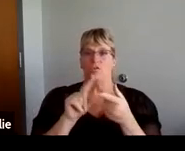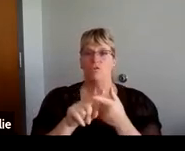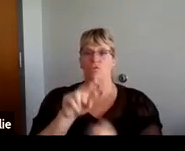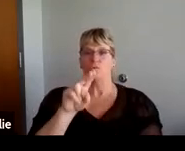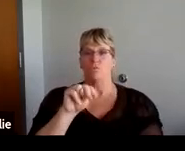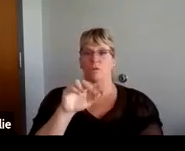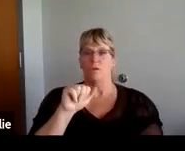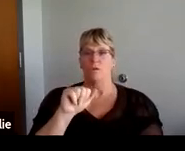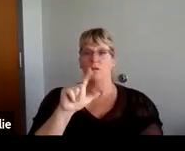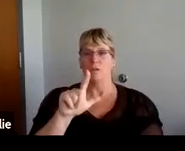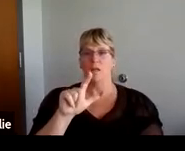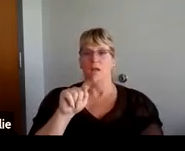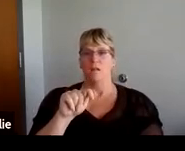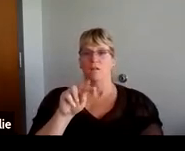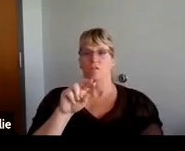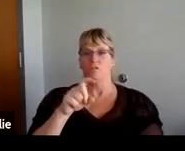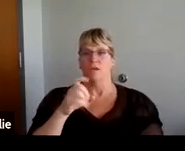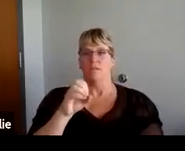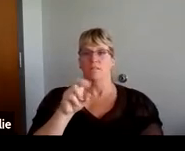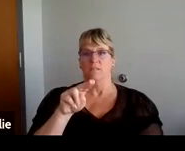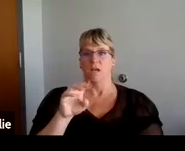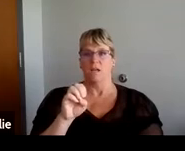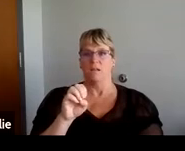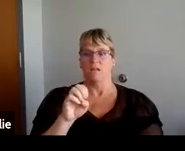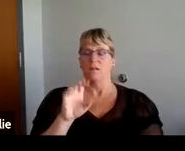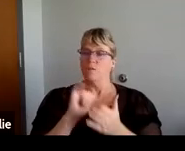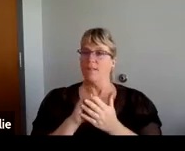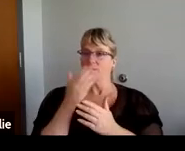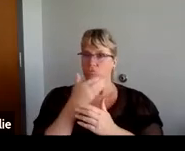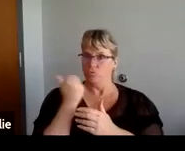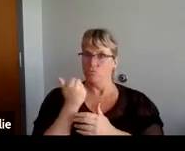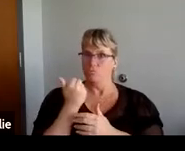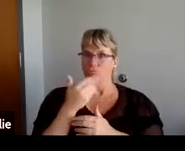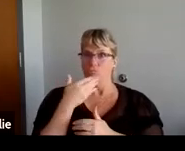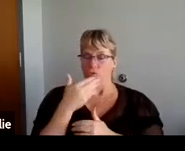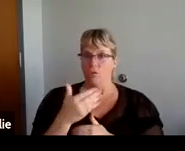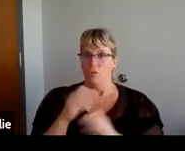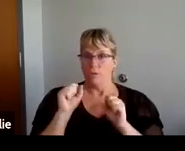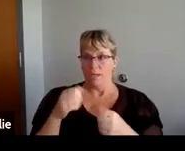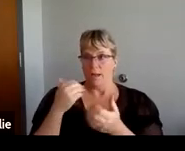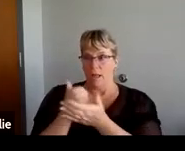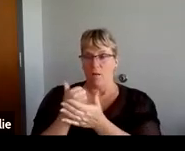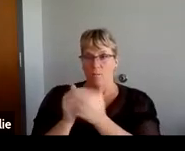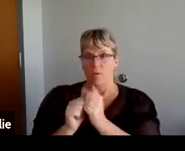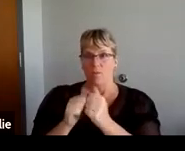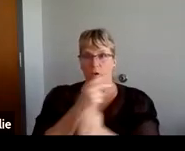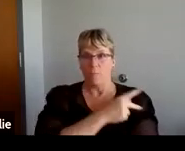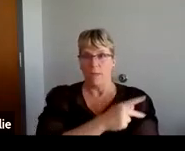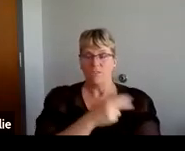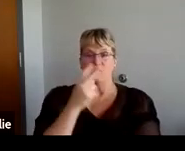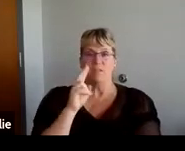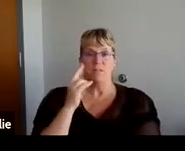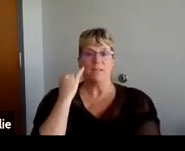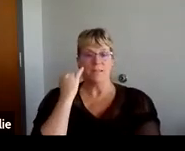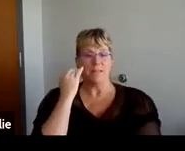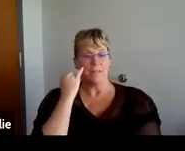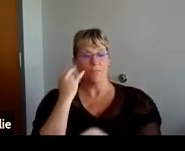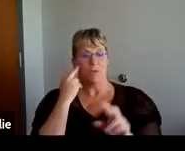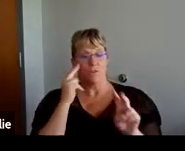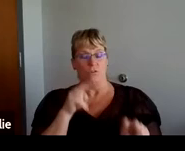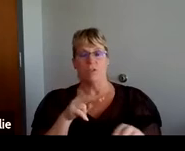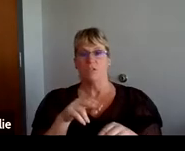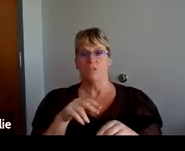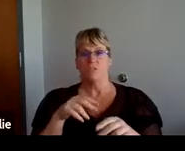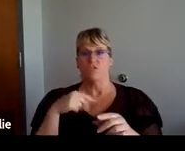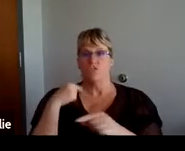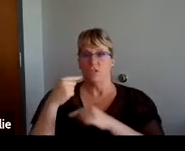there, we have kind of a step up that could give our patients a chance if we do look at genetic testing. Similarly, the